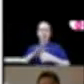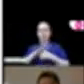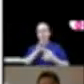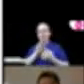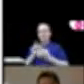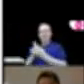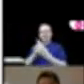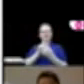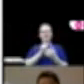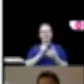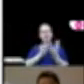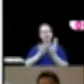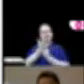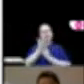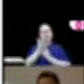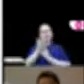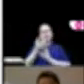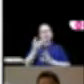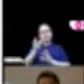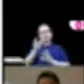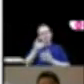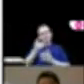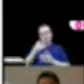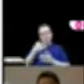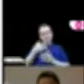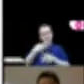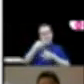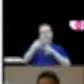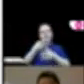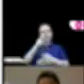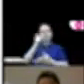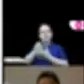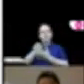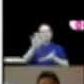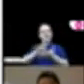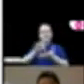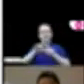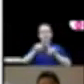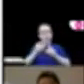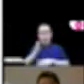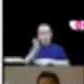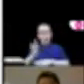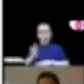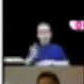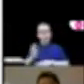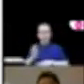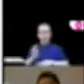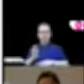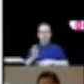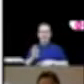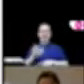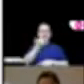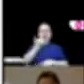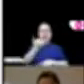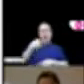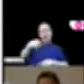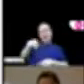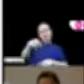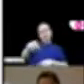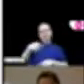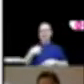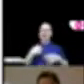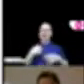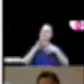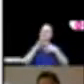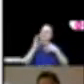are going to the reporting centers. And you cannot break that law because they want you to go. If you call them this week that you've got the